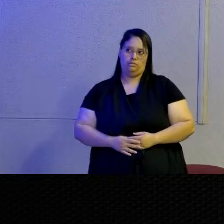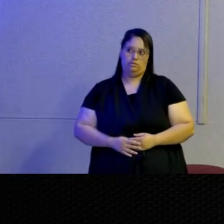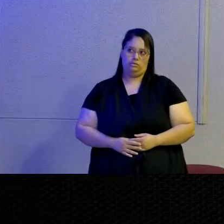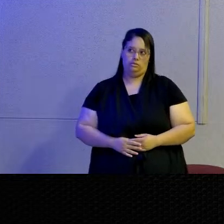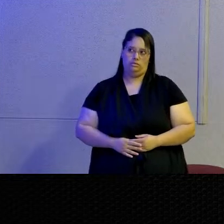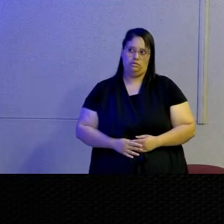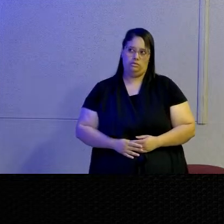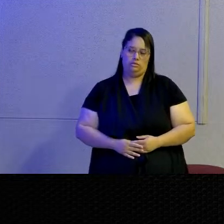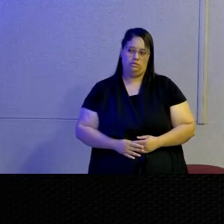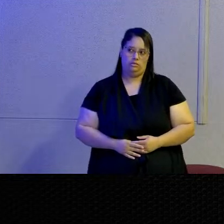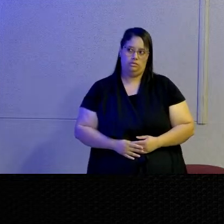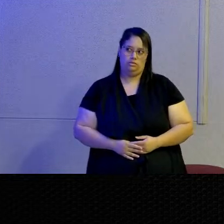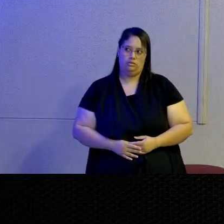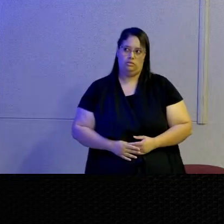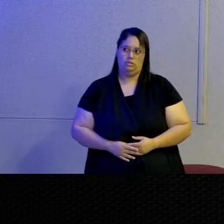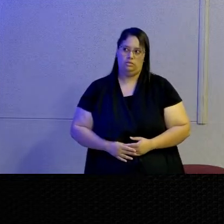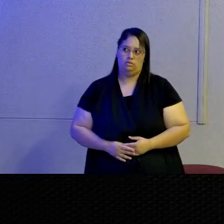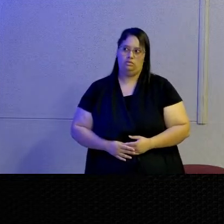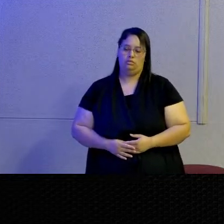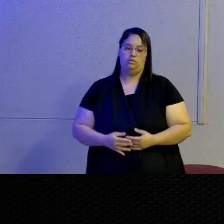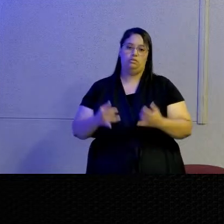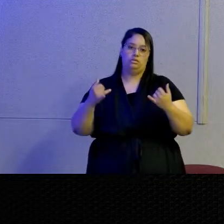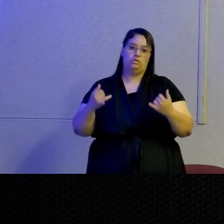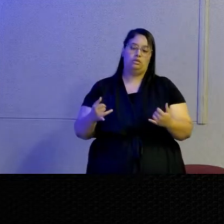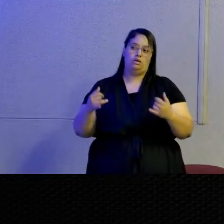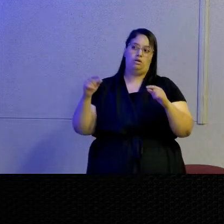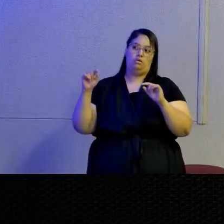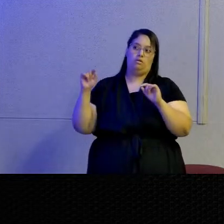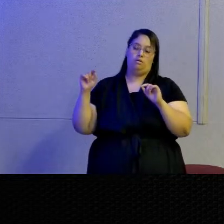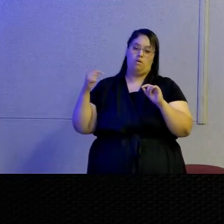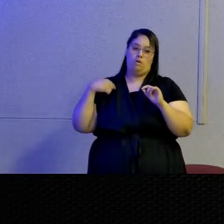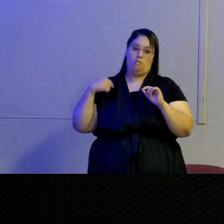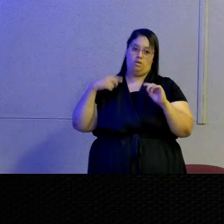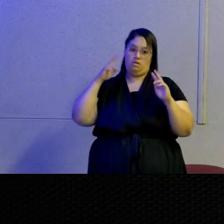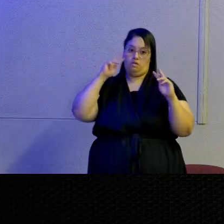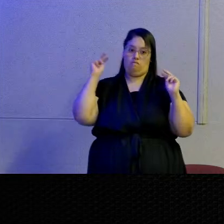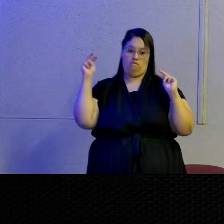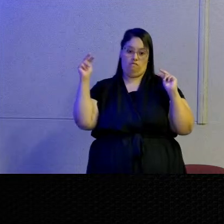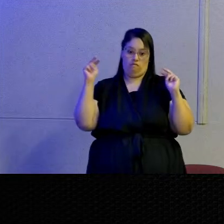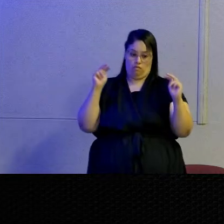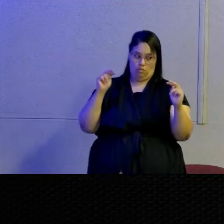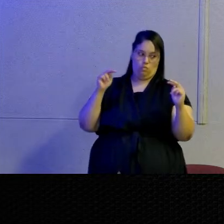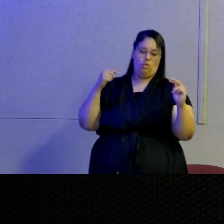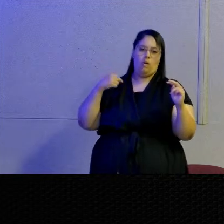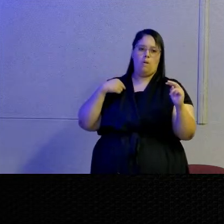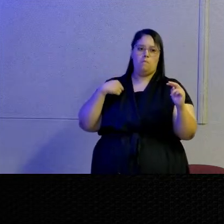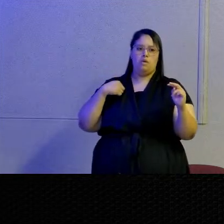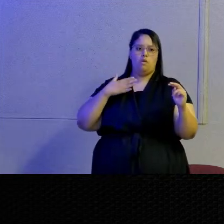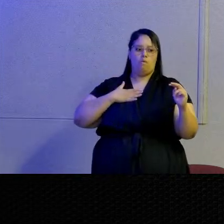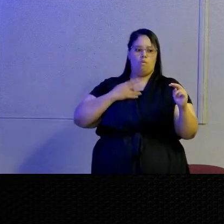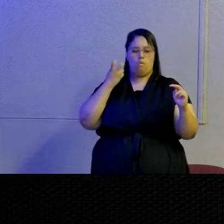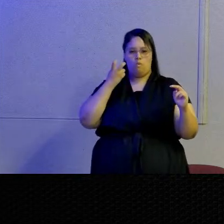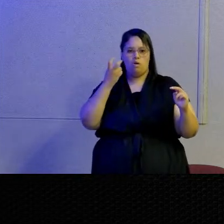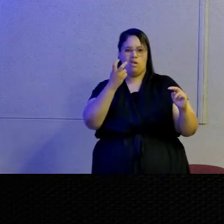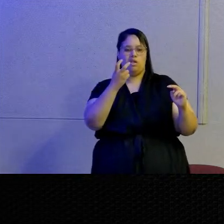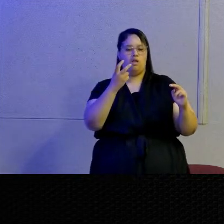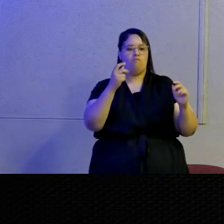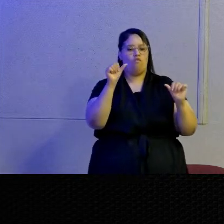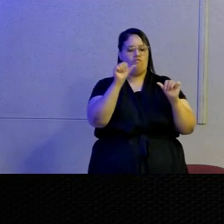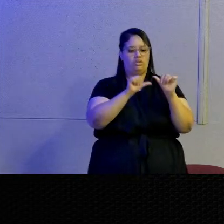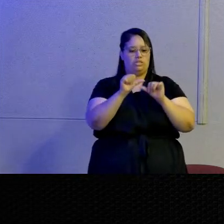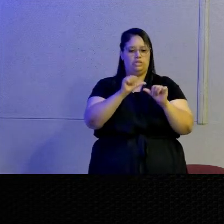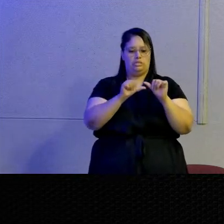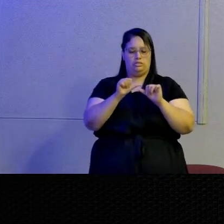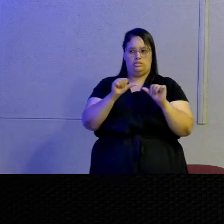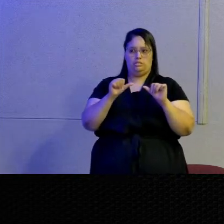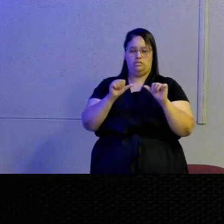Now, I come to this from the point of view of somebody who's looking for physics beyond the standard model and would love